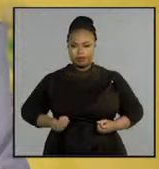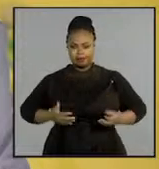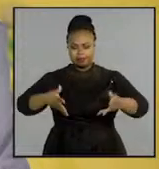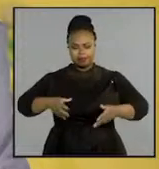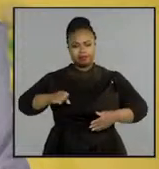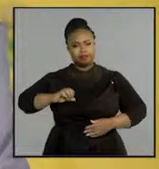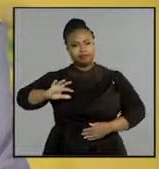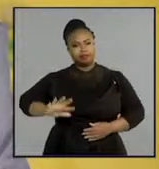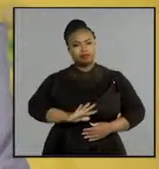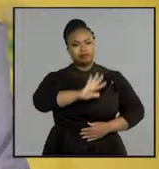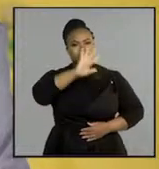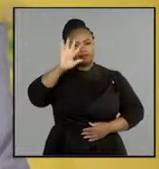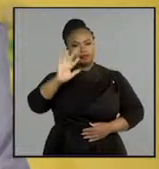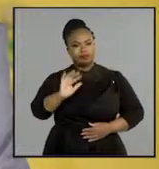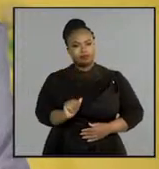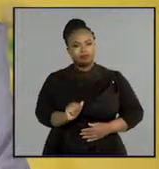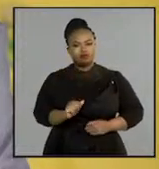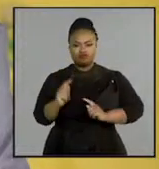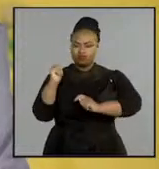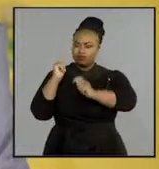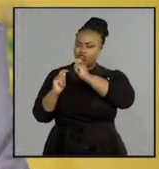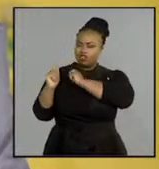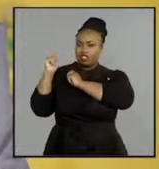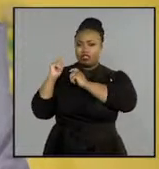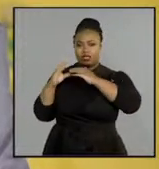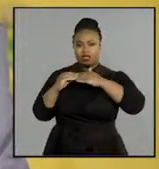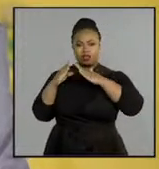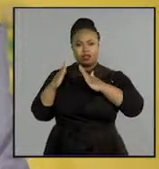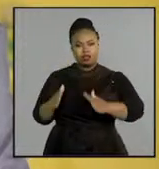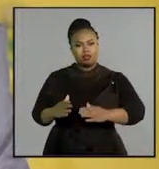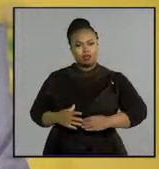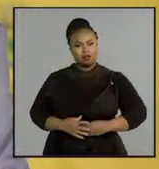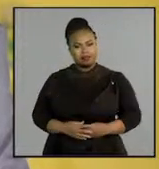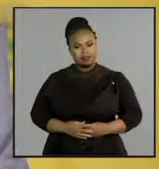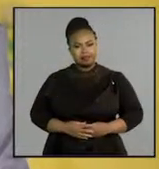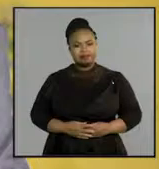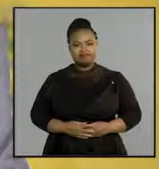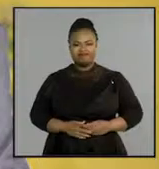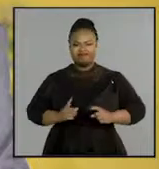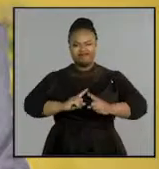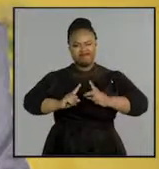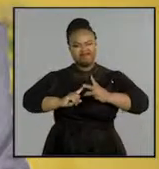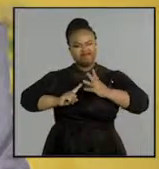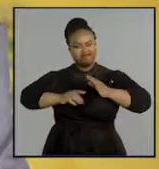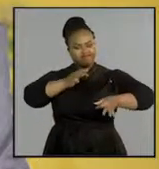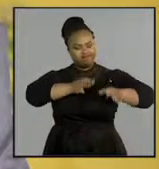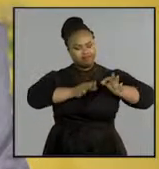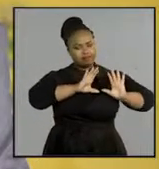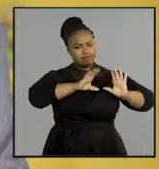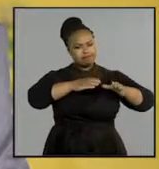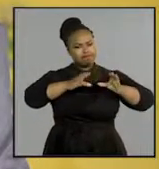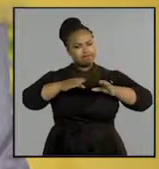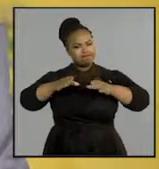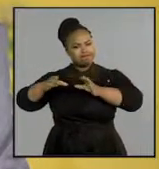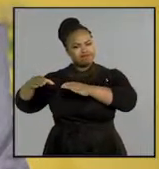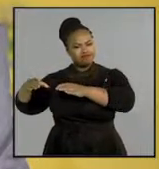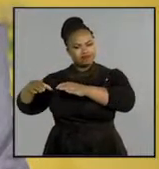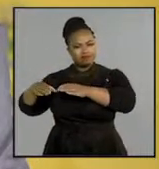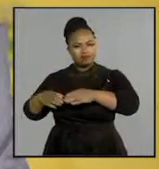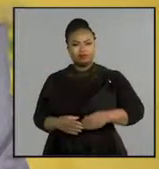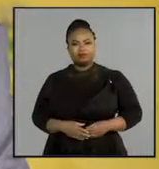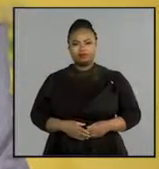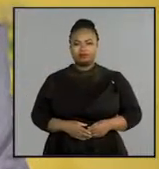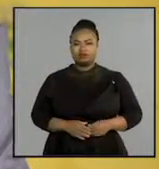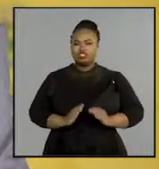various organizations of women in our country, our esteemed traditional leaders, leaders of all our